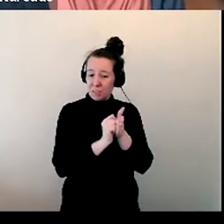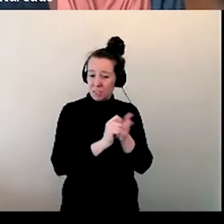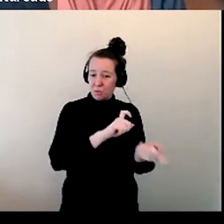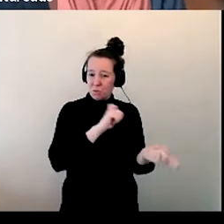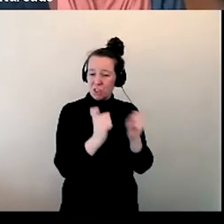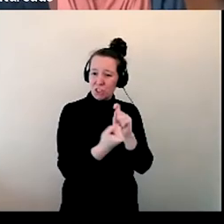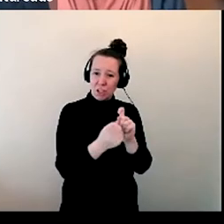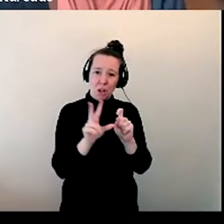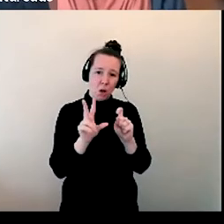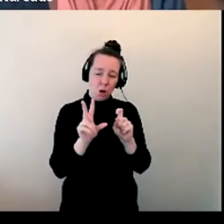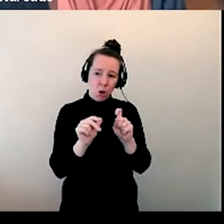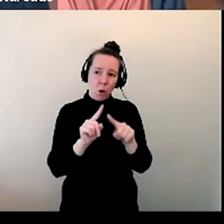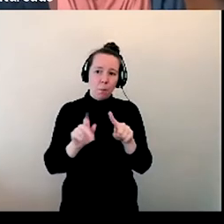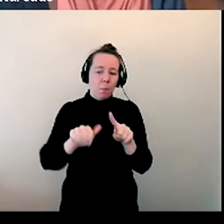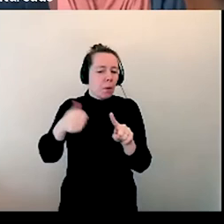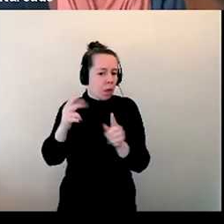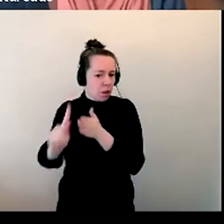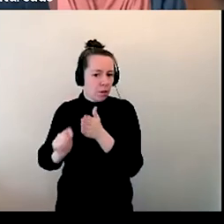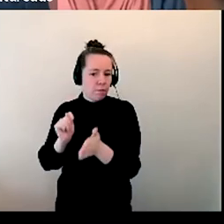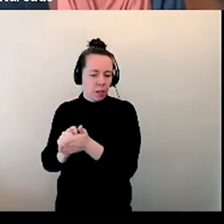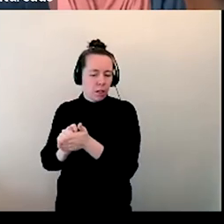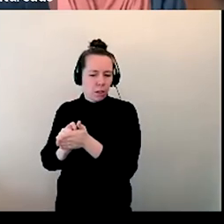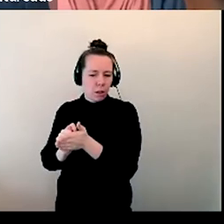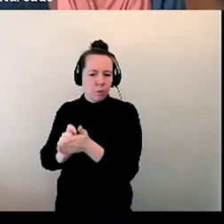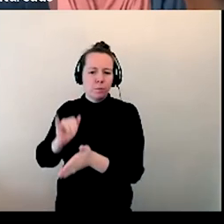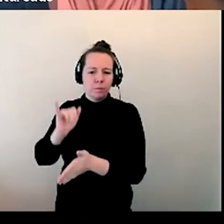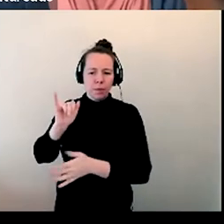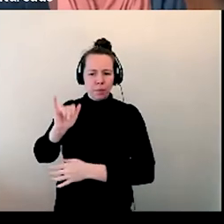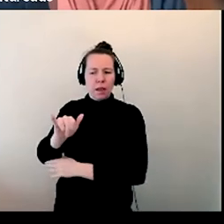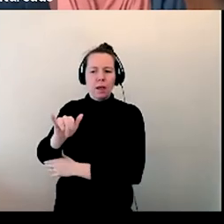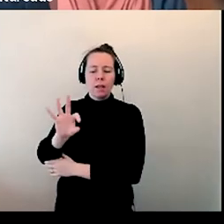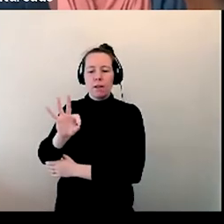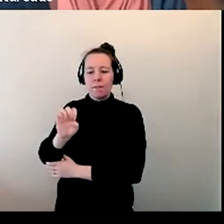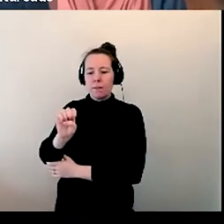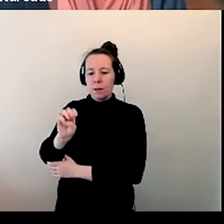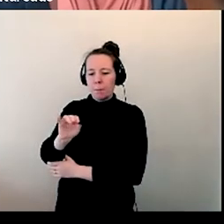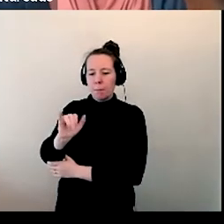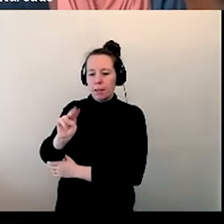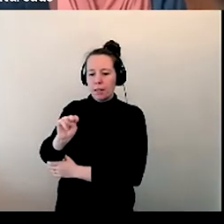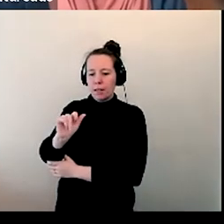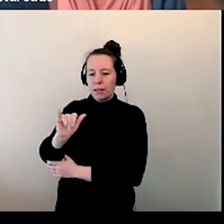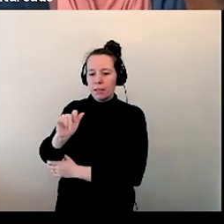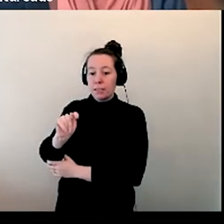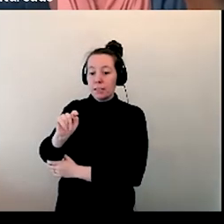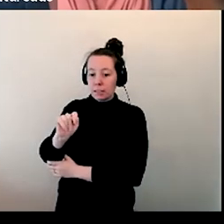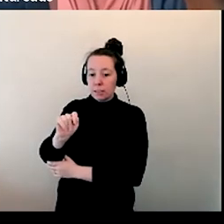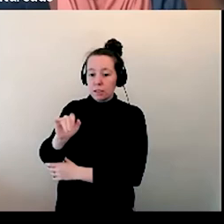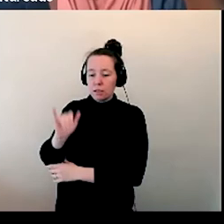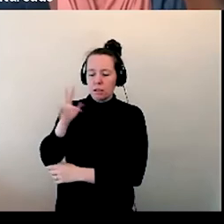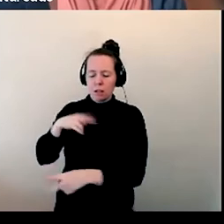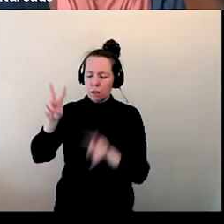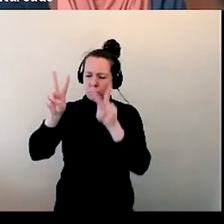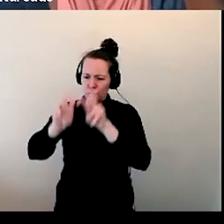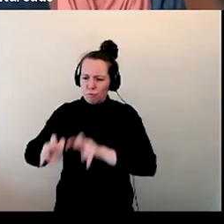I made. It was sort of a feminist critique of some young adult and new adult romance tropes, specifically in